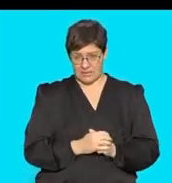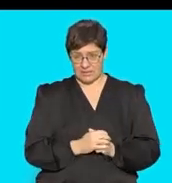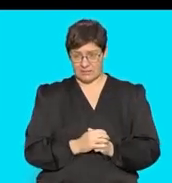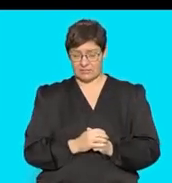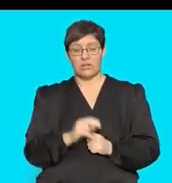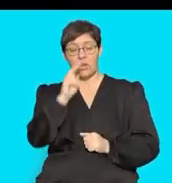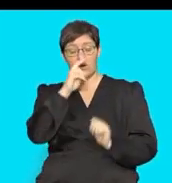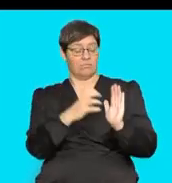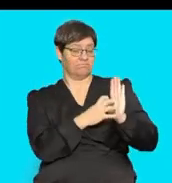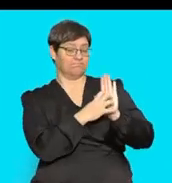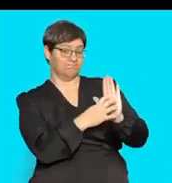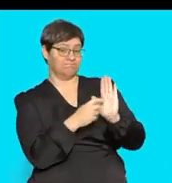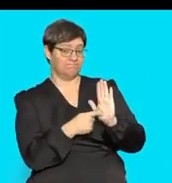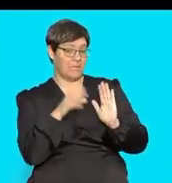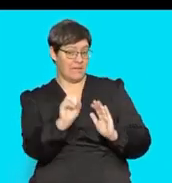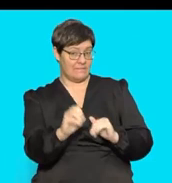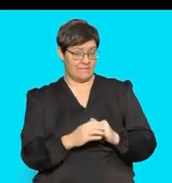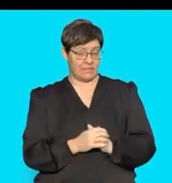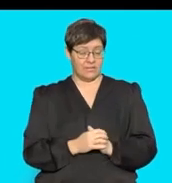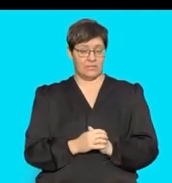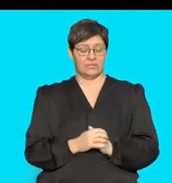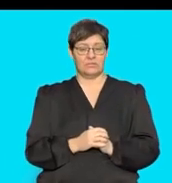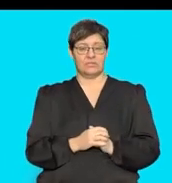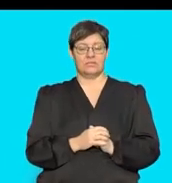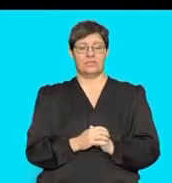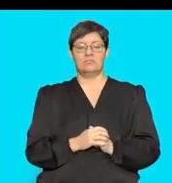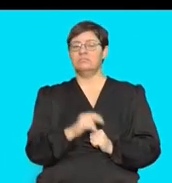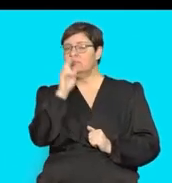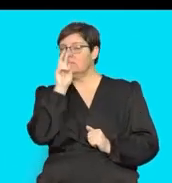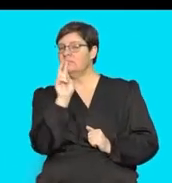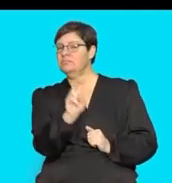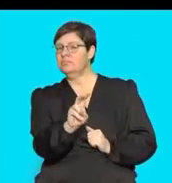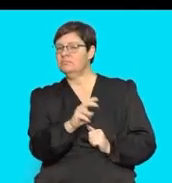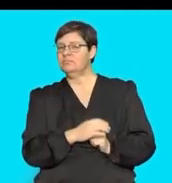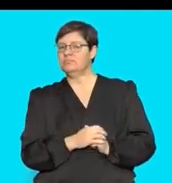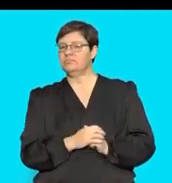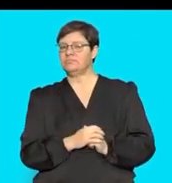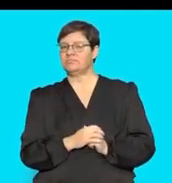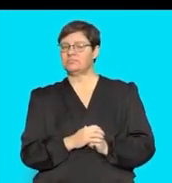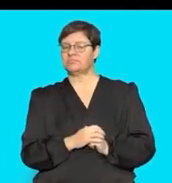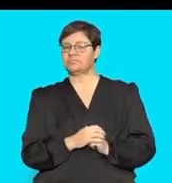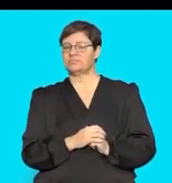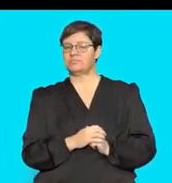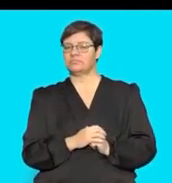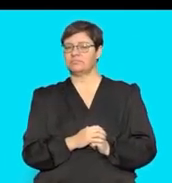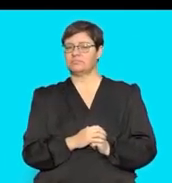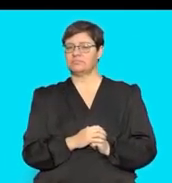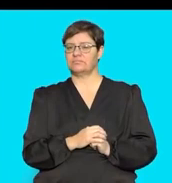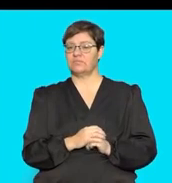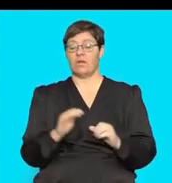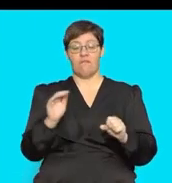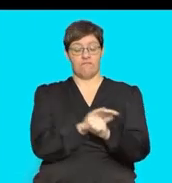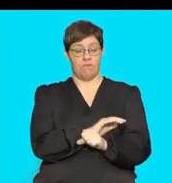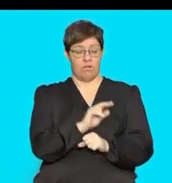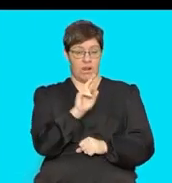If you look at the diagram that we have on the side here, you'll notice that we're given a full pair